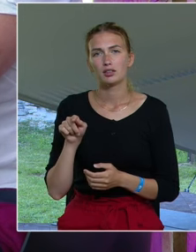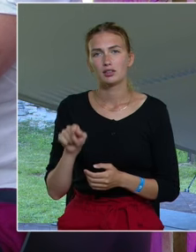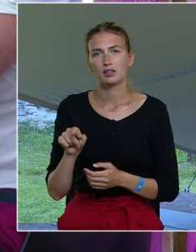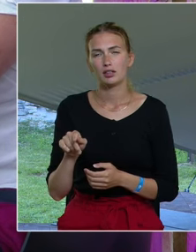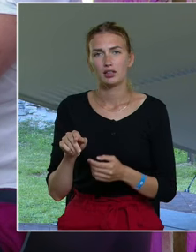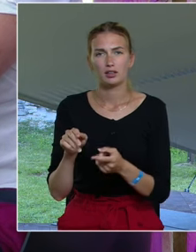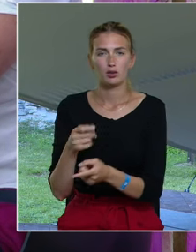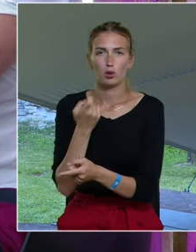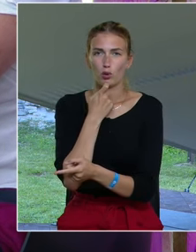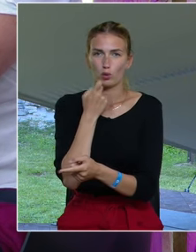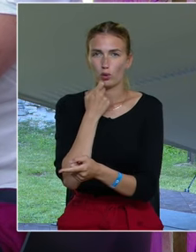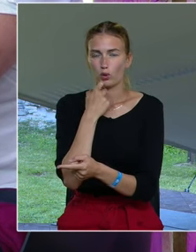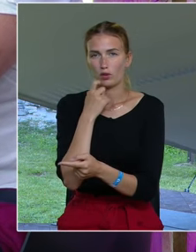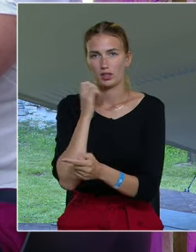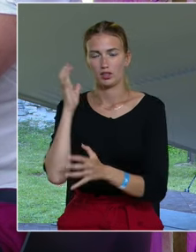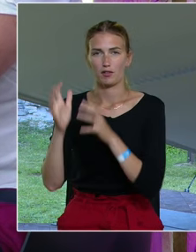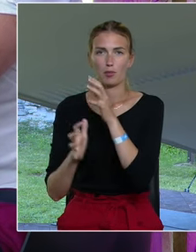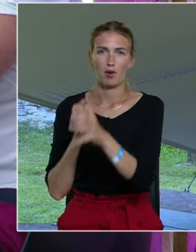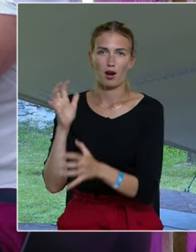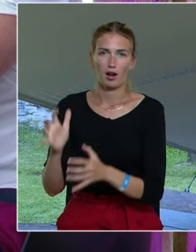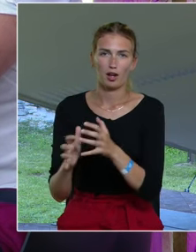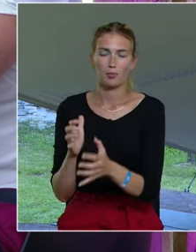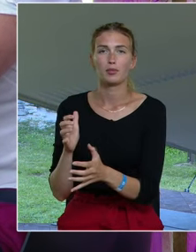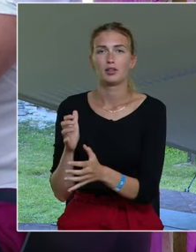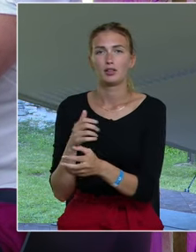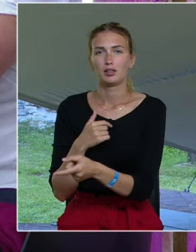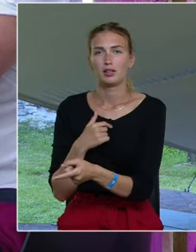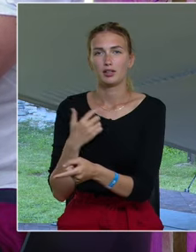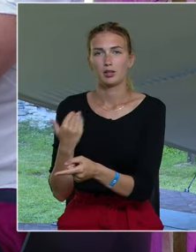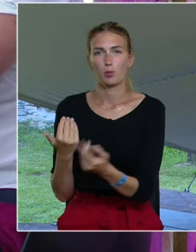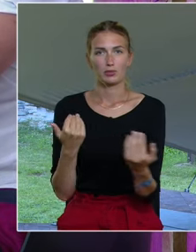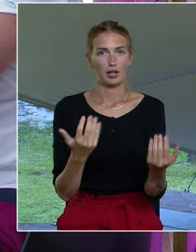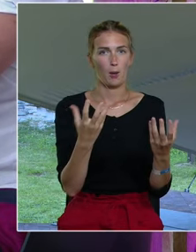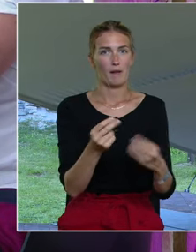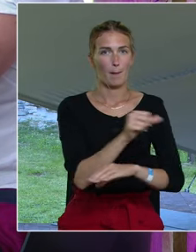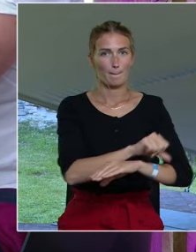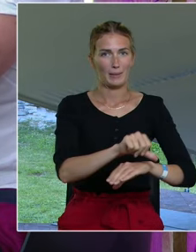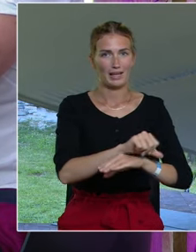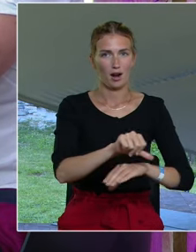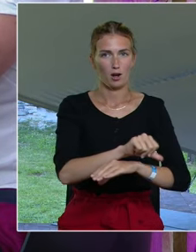ecosystem while acknowledging the limitations of it, which is right now it's like 8-bit graphics.